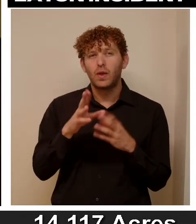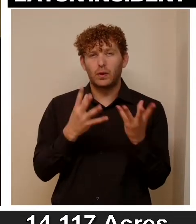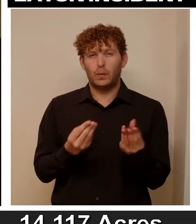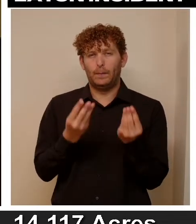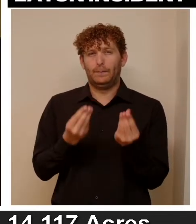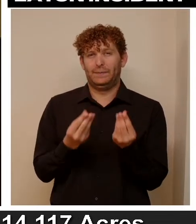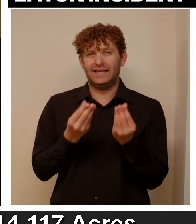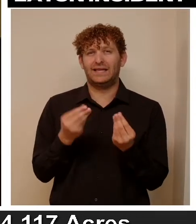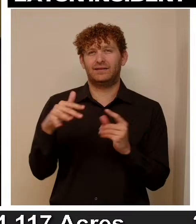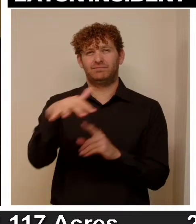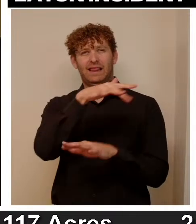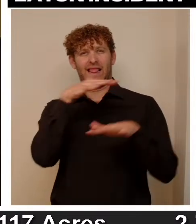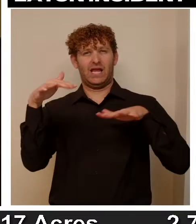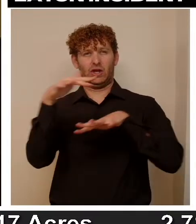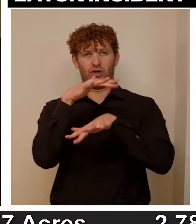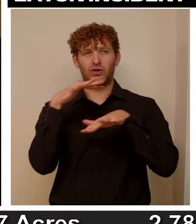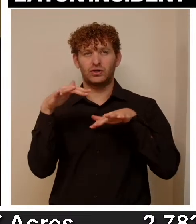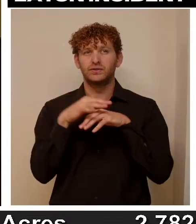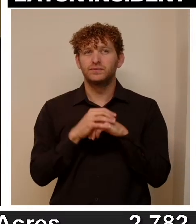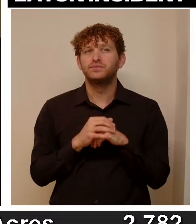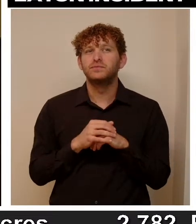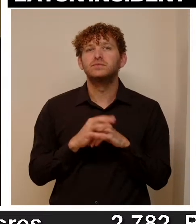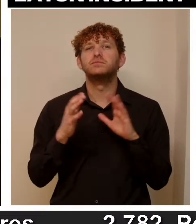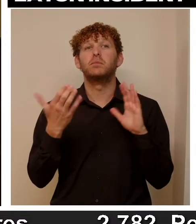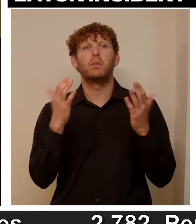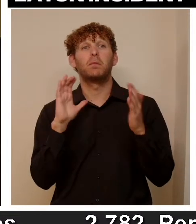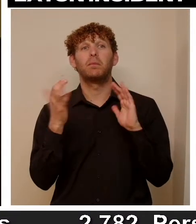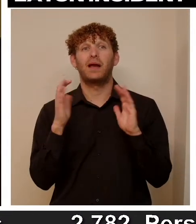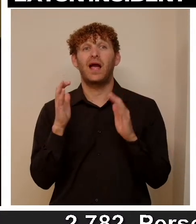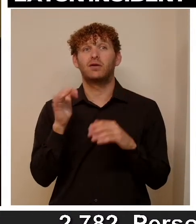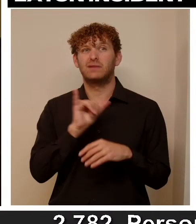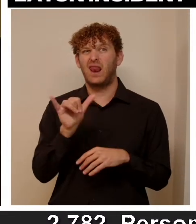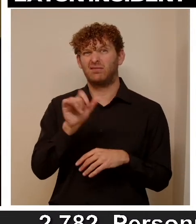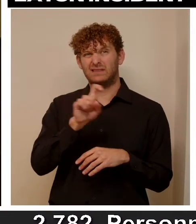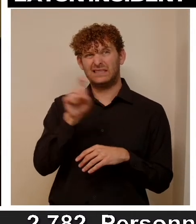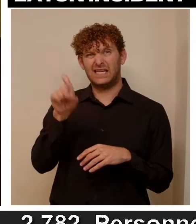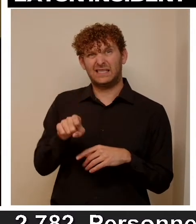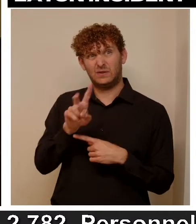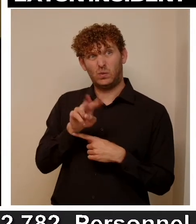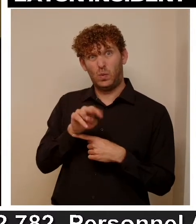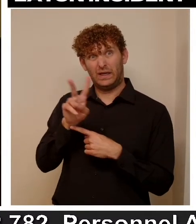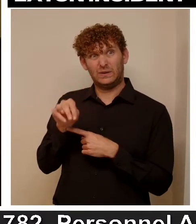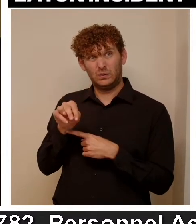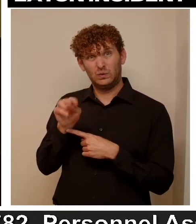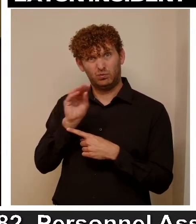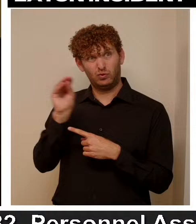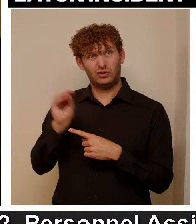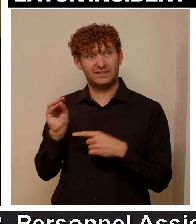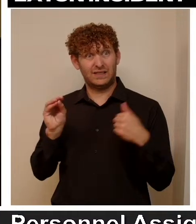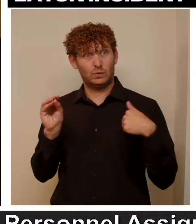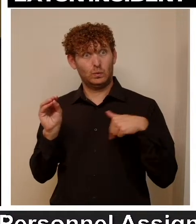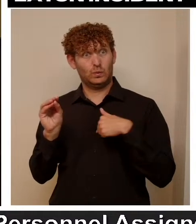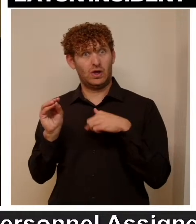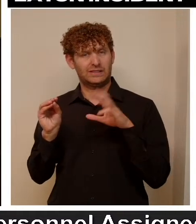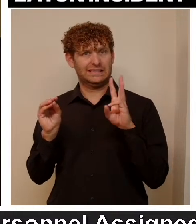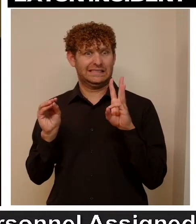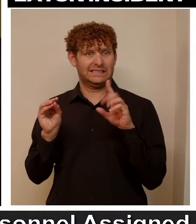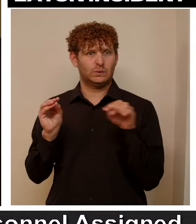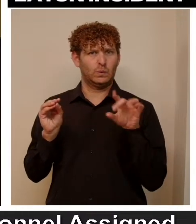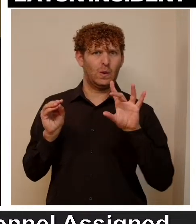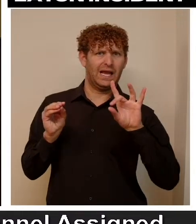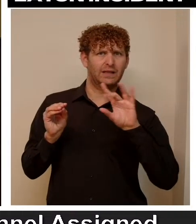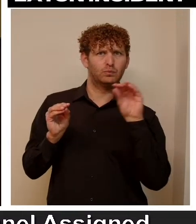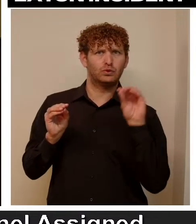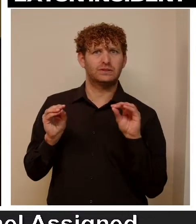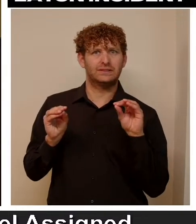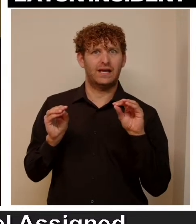looking at Tucson today, it's like 22%. So we're going to be desert dry here, and we're going to have winds on top of that. It looks like some sort